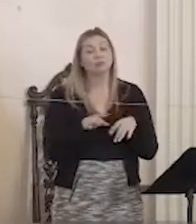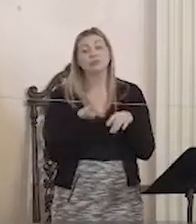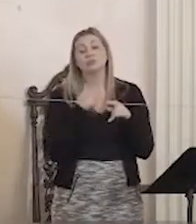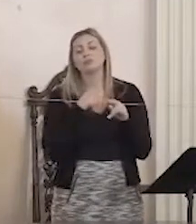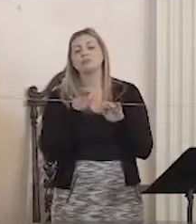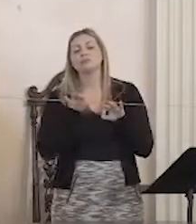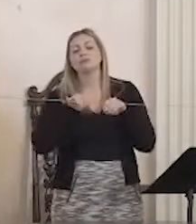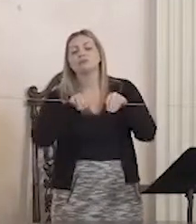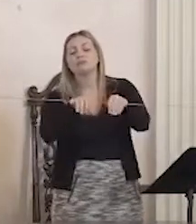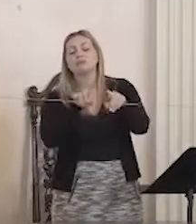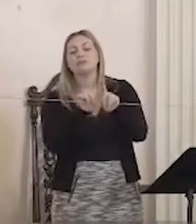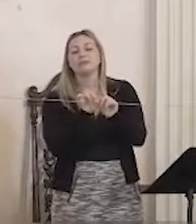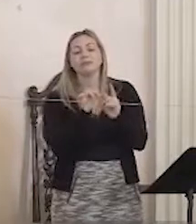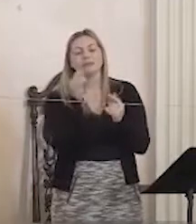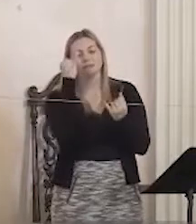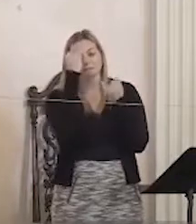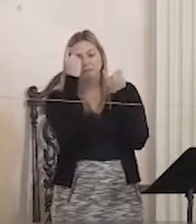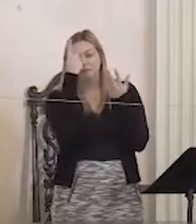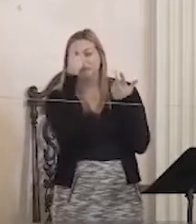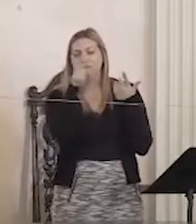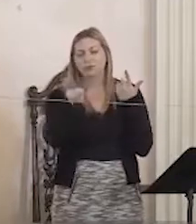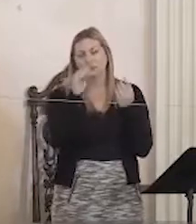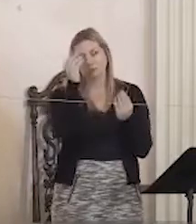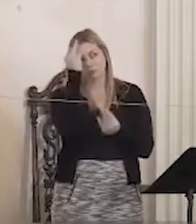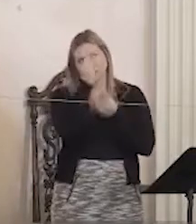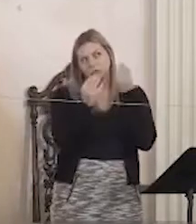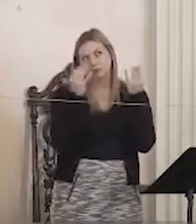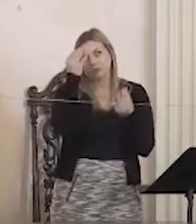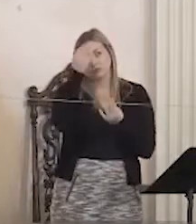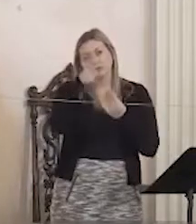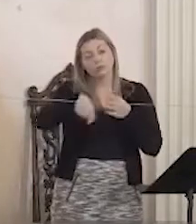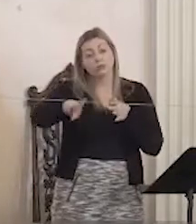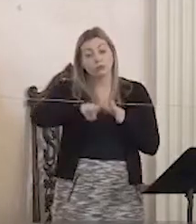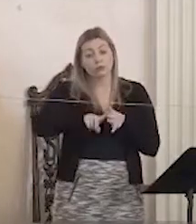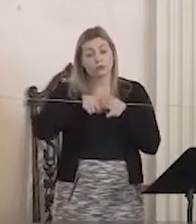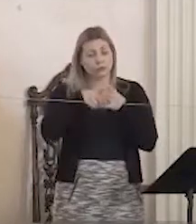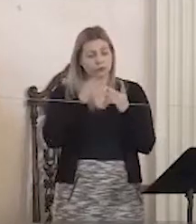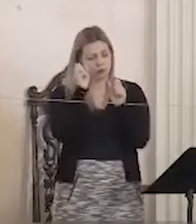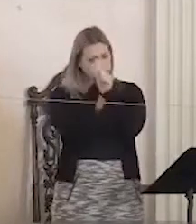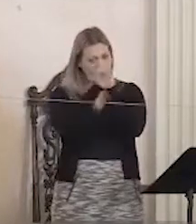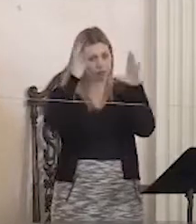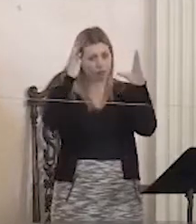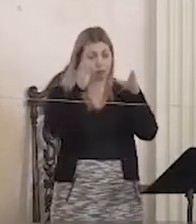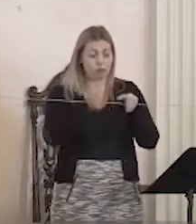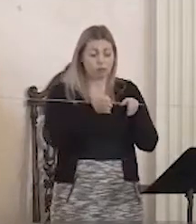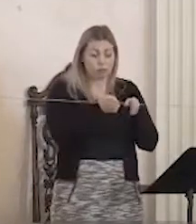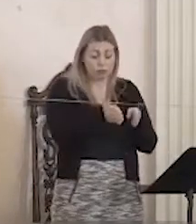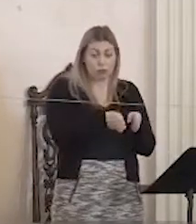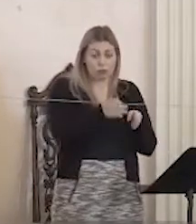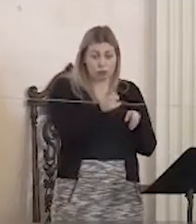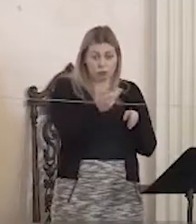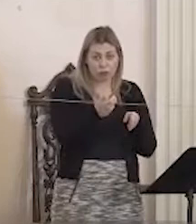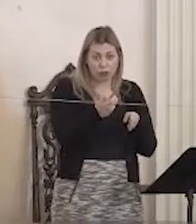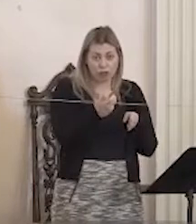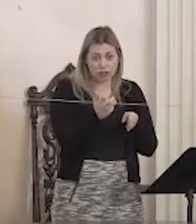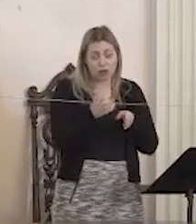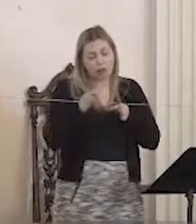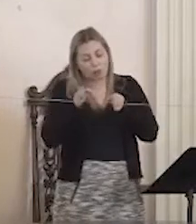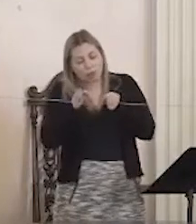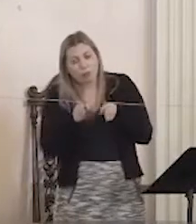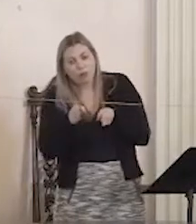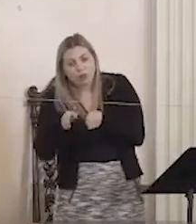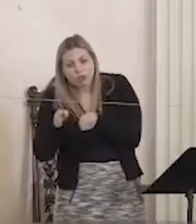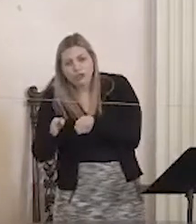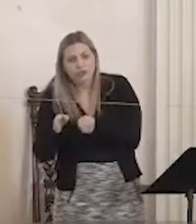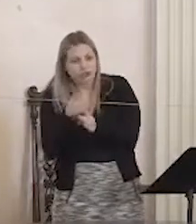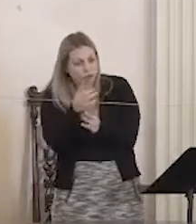of thought for your reflection as you begin to imagine not the person you want, or the persons